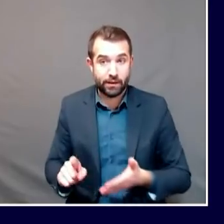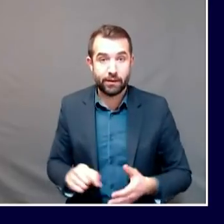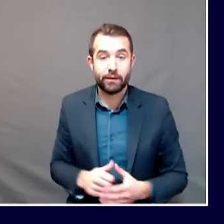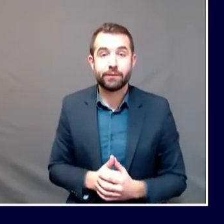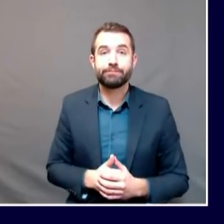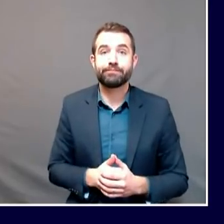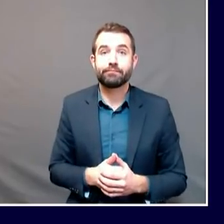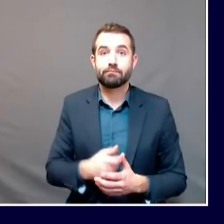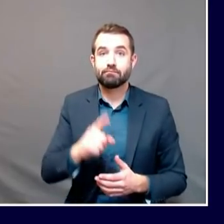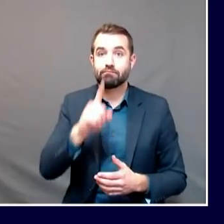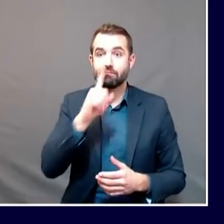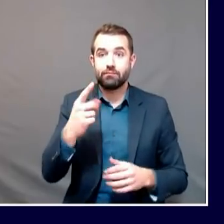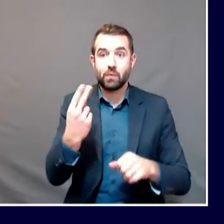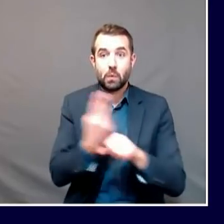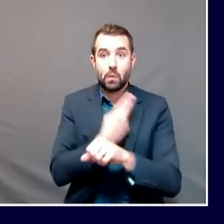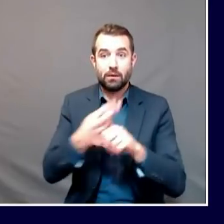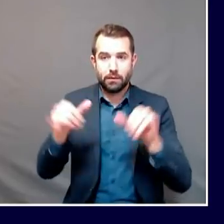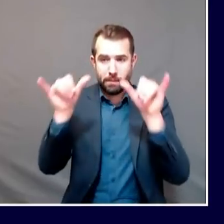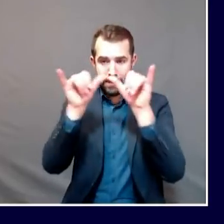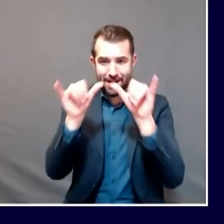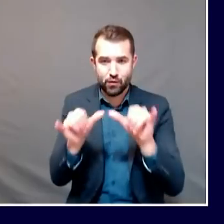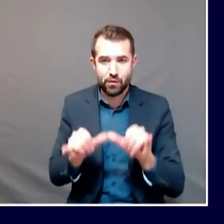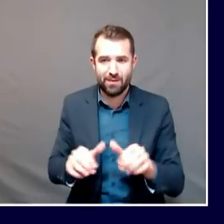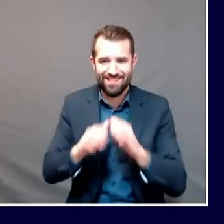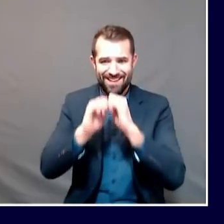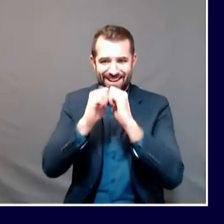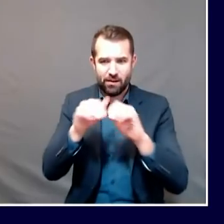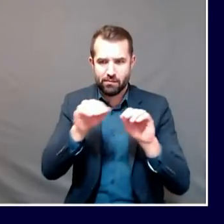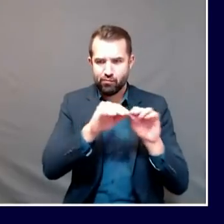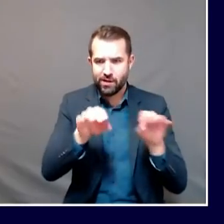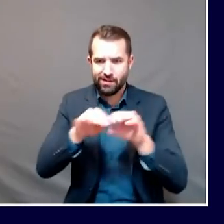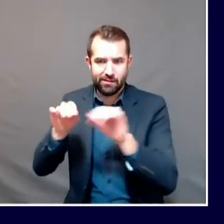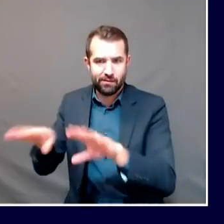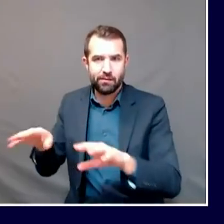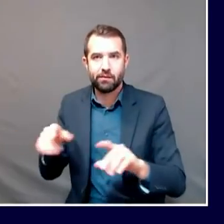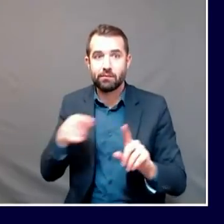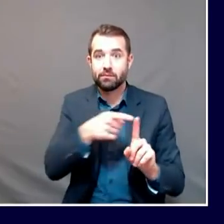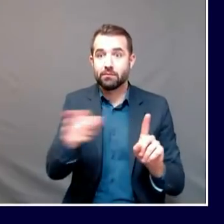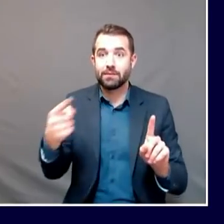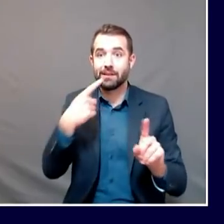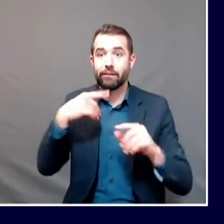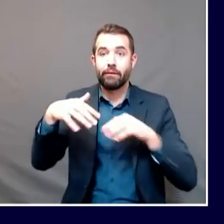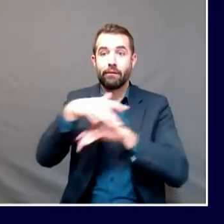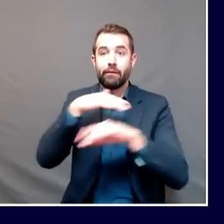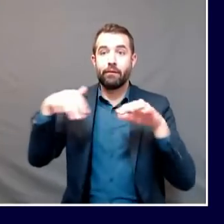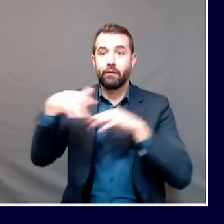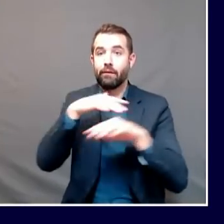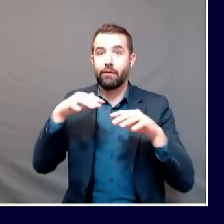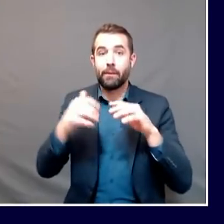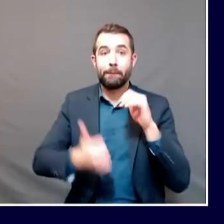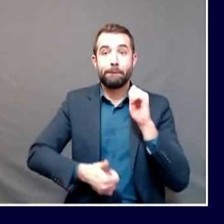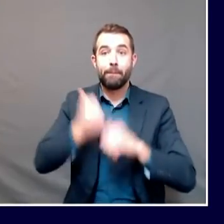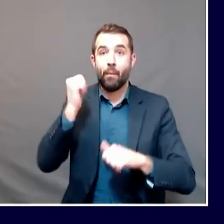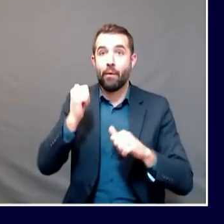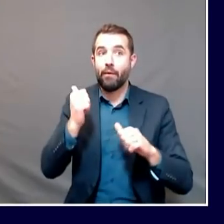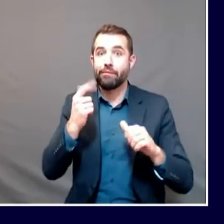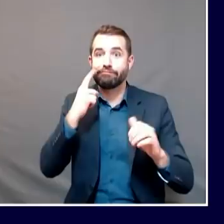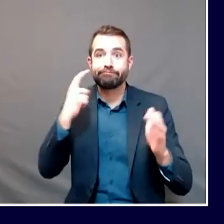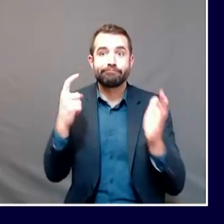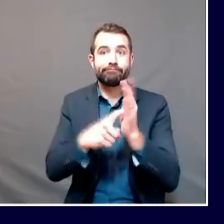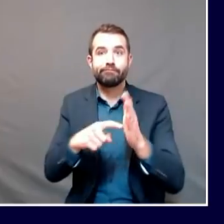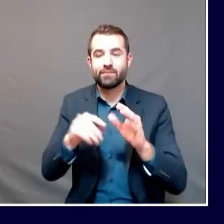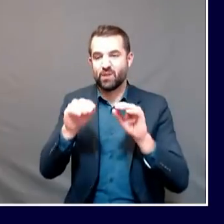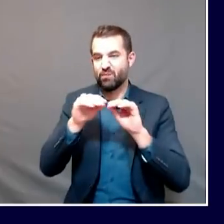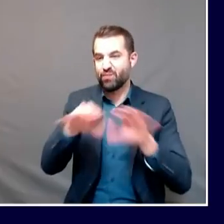as a proxy because those are typically the situations that bubble to the top. Like that, going back